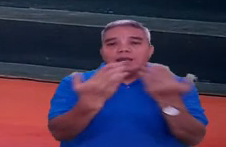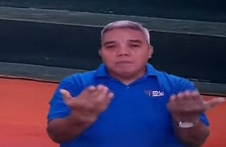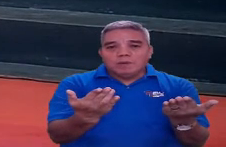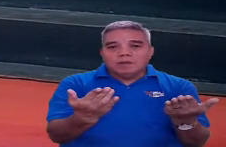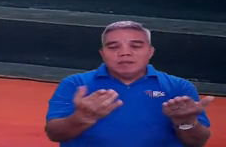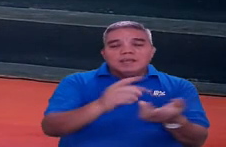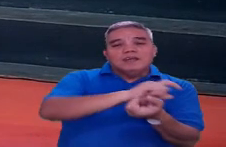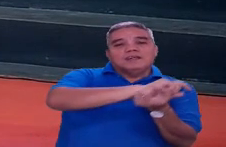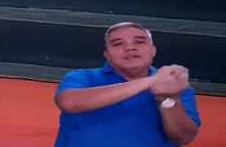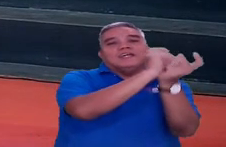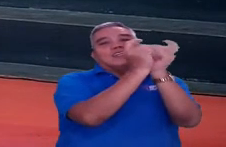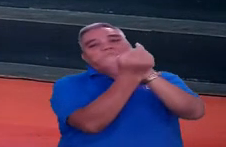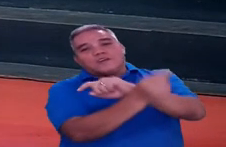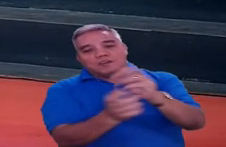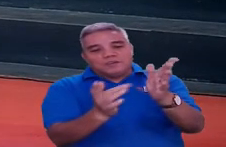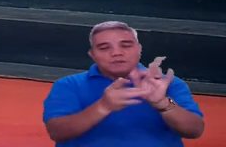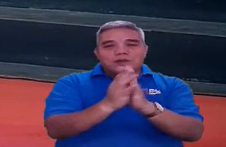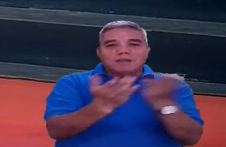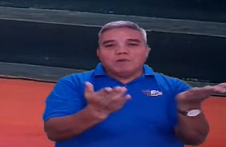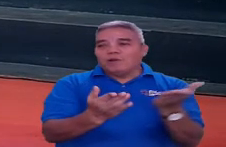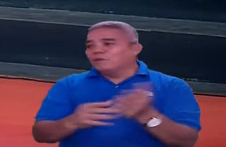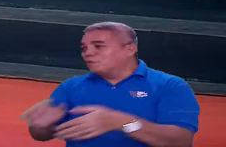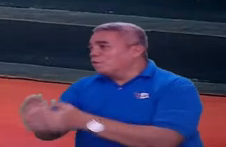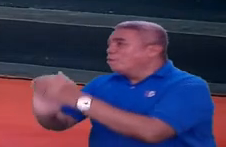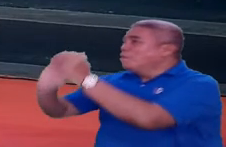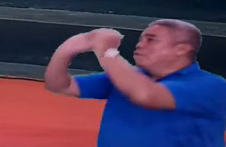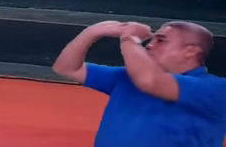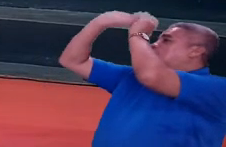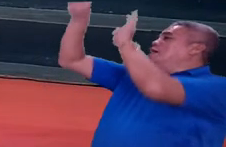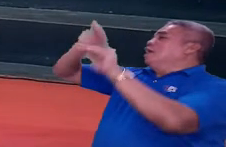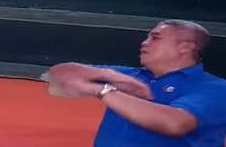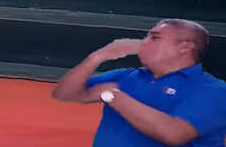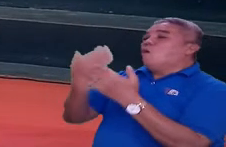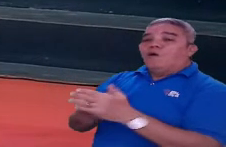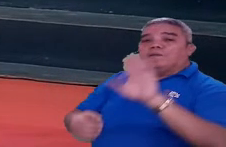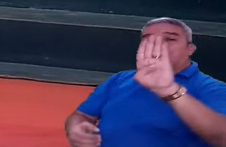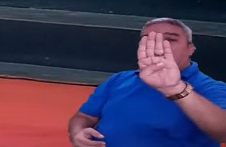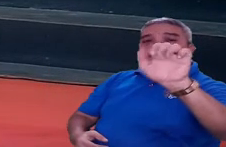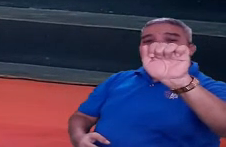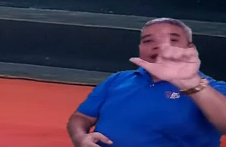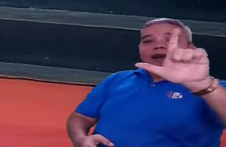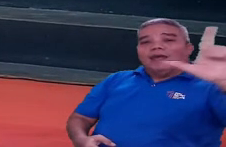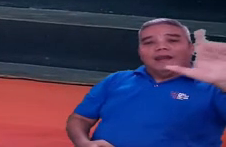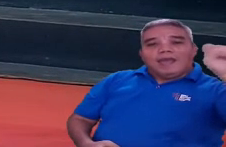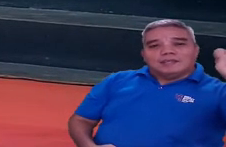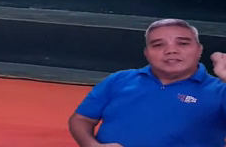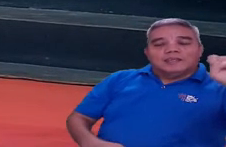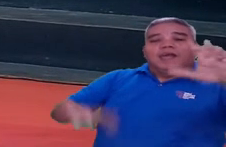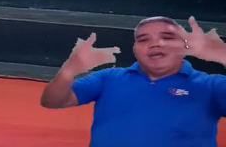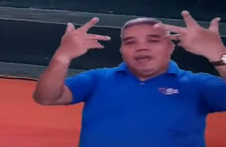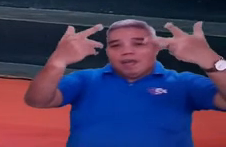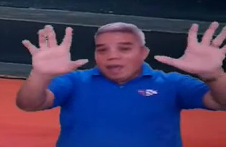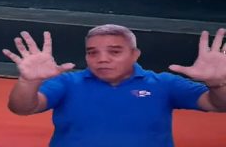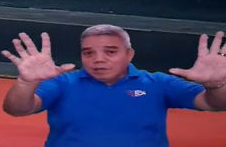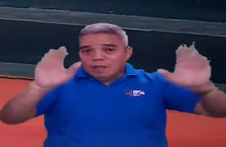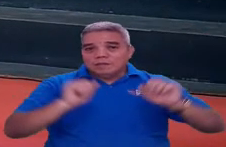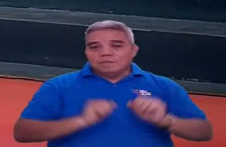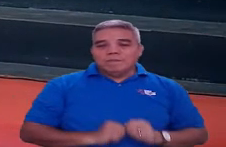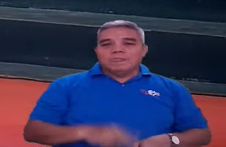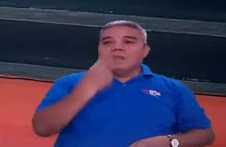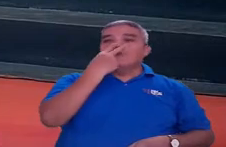They turn their Bible to basketball and all balls. Then after